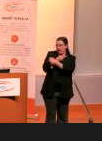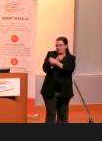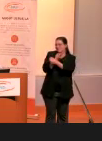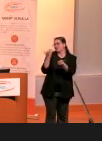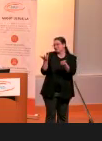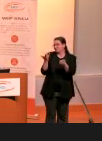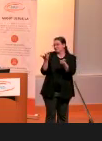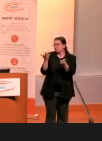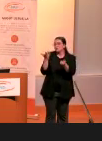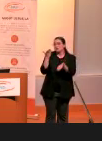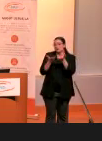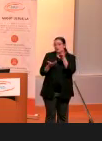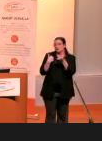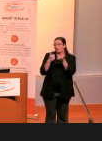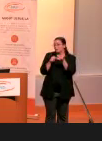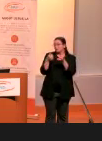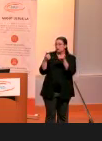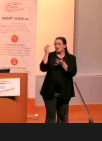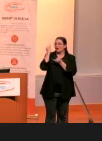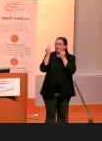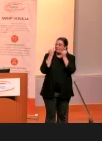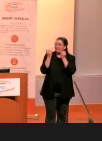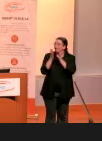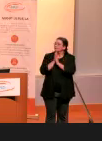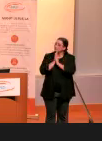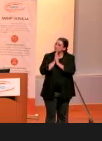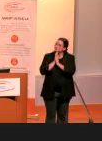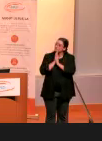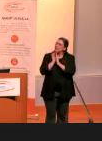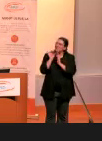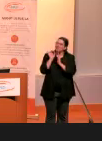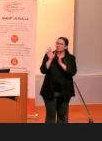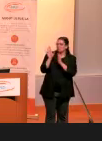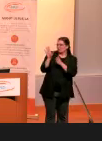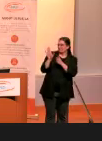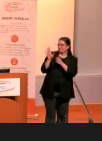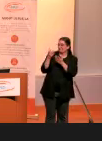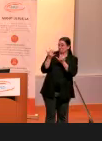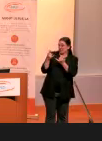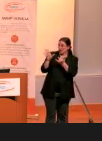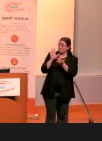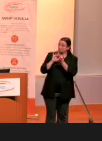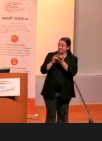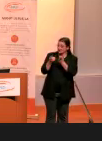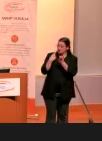So, they may have some other tricks out there, but those would be the standard medications that we would generally go to.